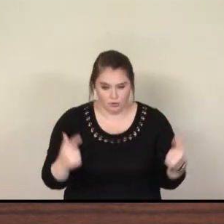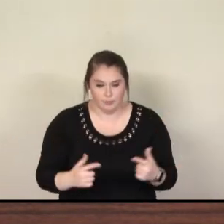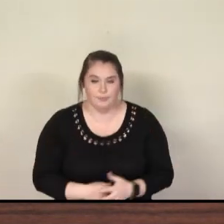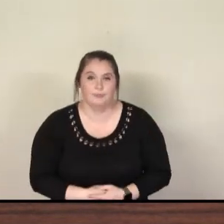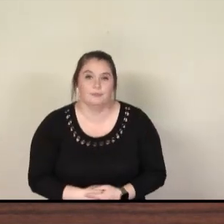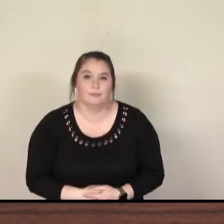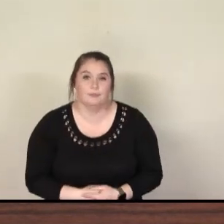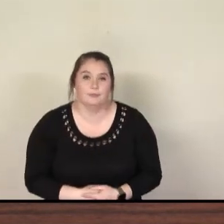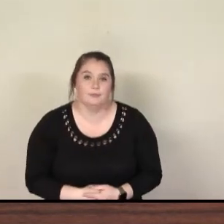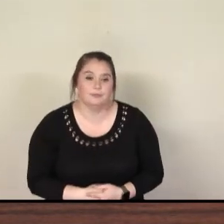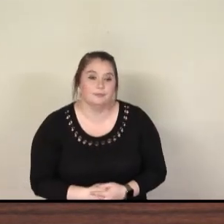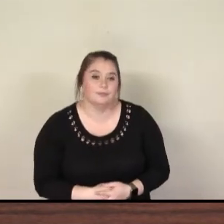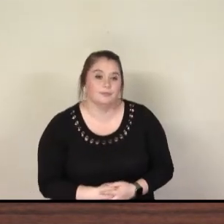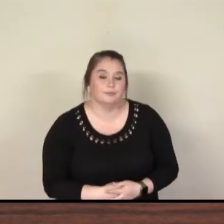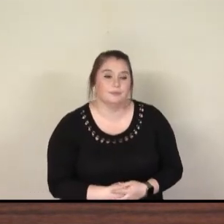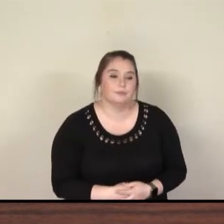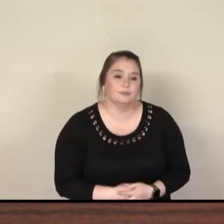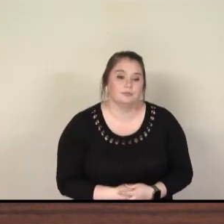unanimously.